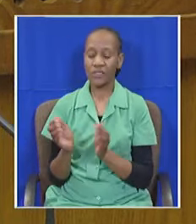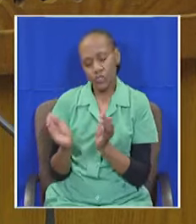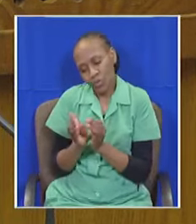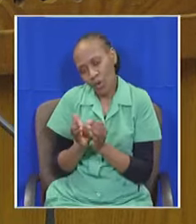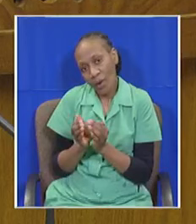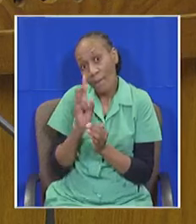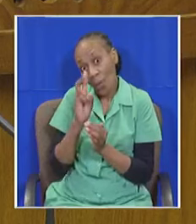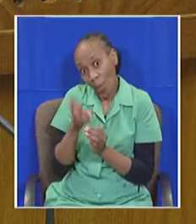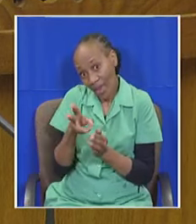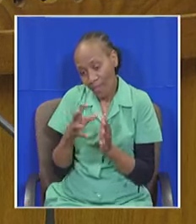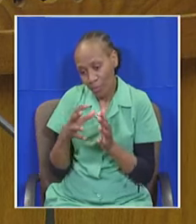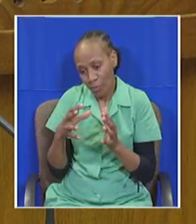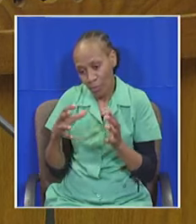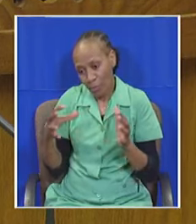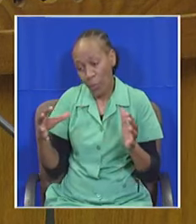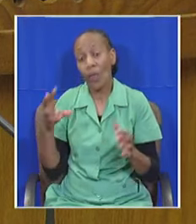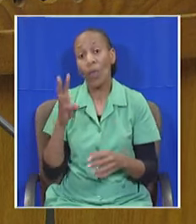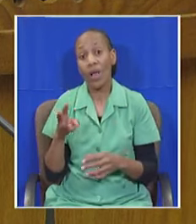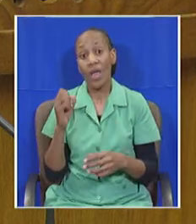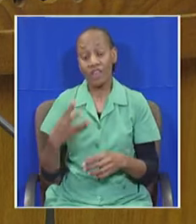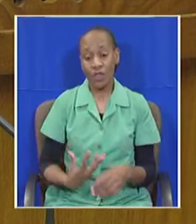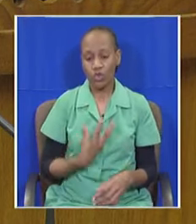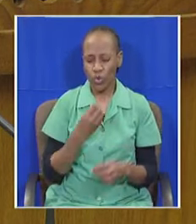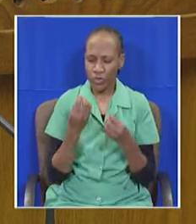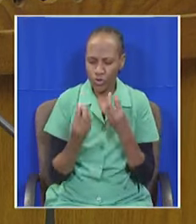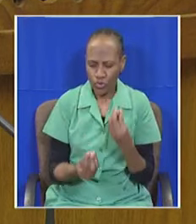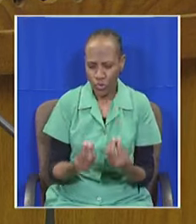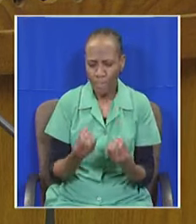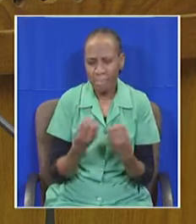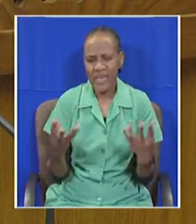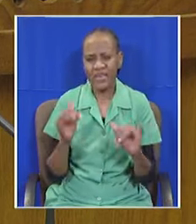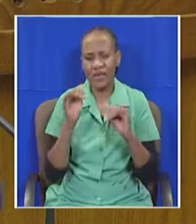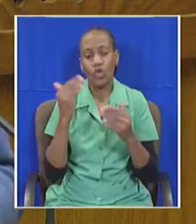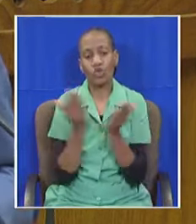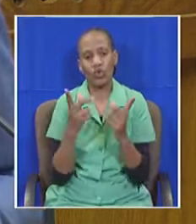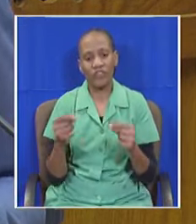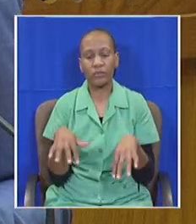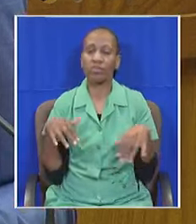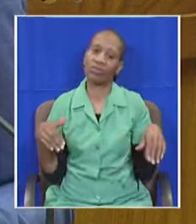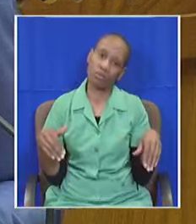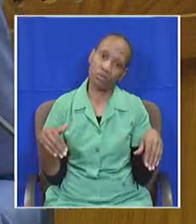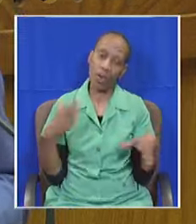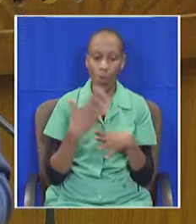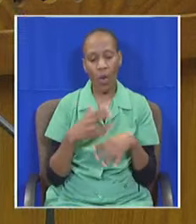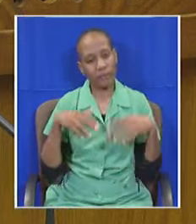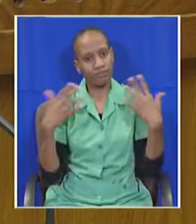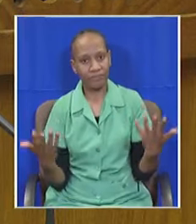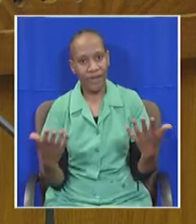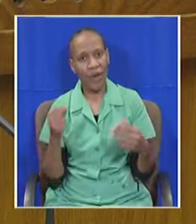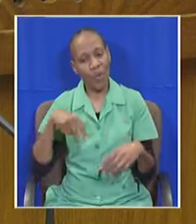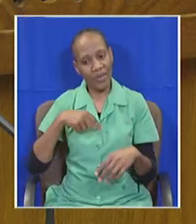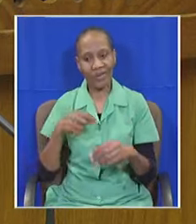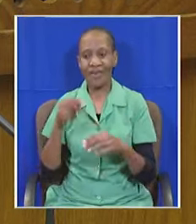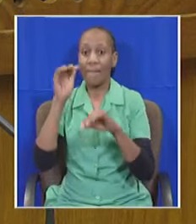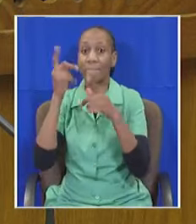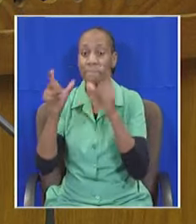such a big number of young and energetic population of our society is out of school and out of jobs, yet we continue to import skills.